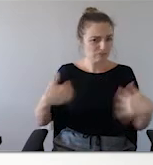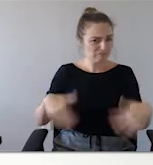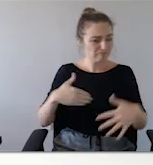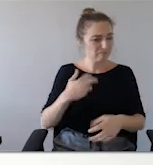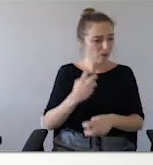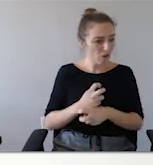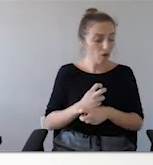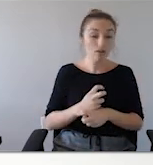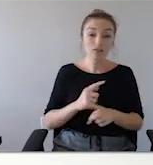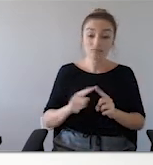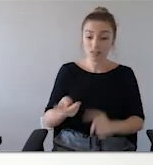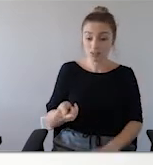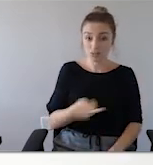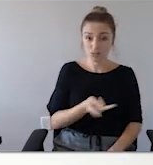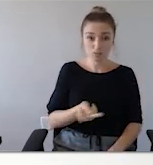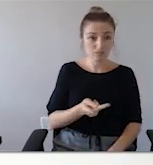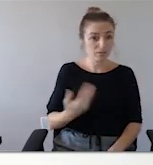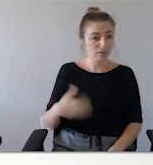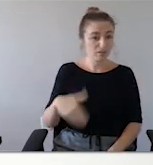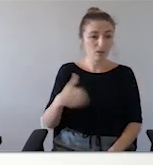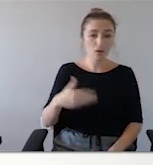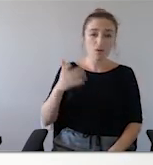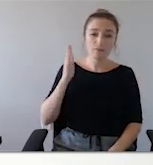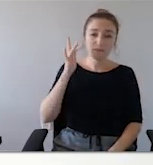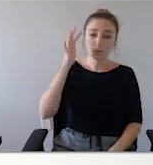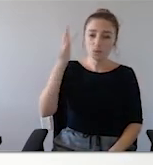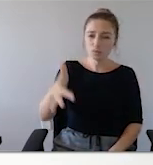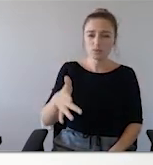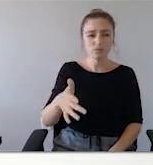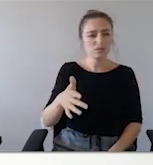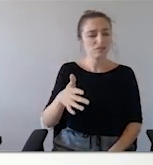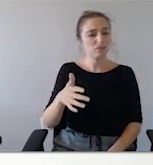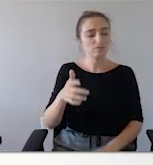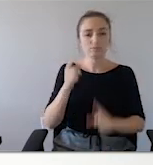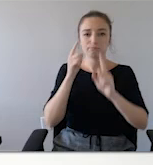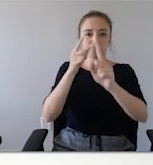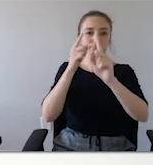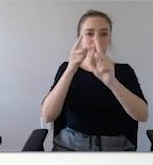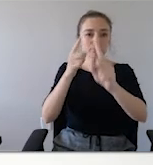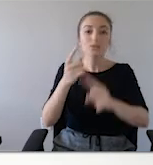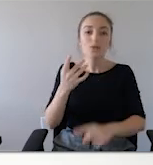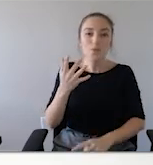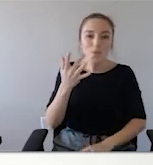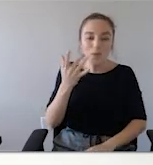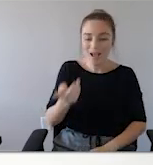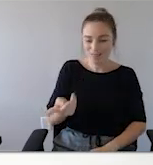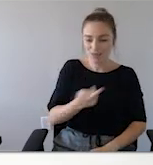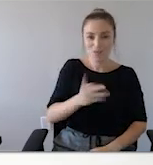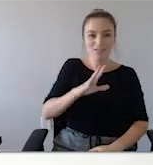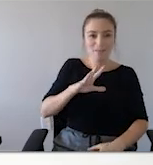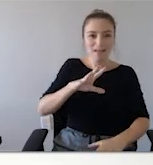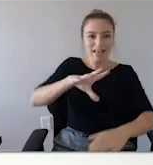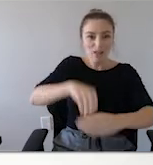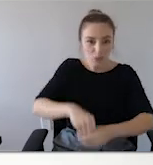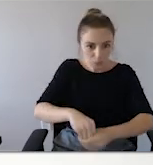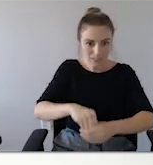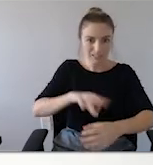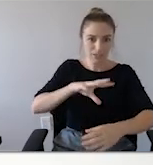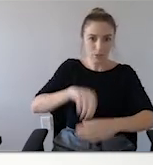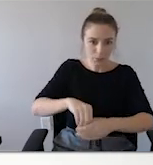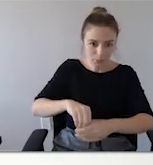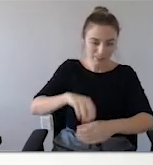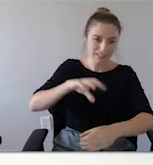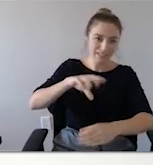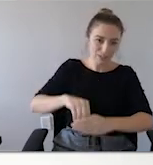incredible potential for their future because they have been included for their education, even when it was really,